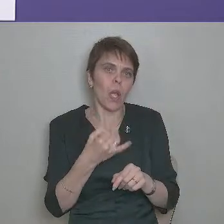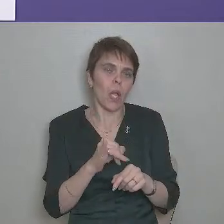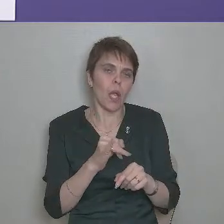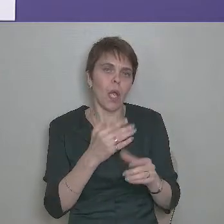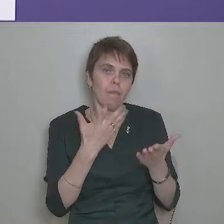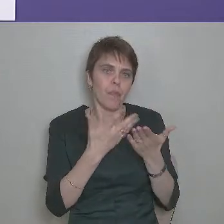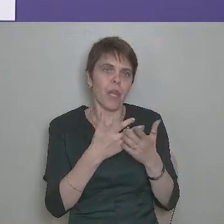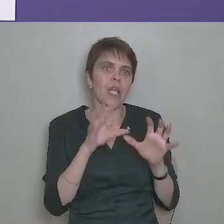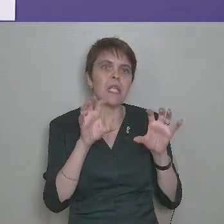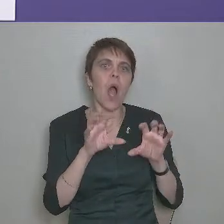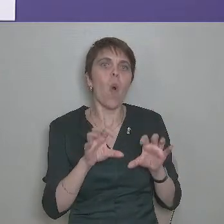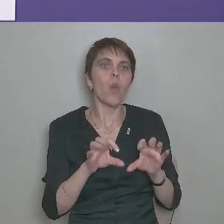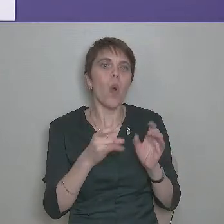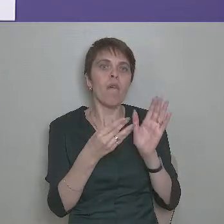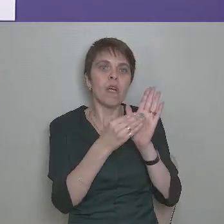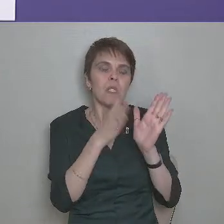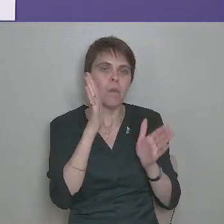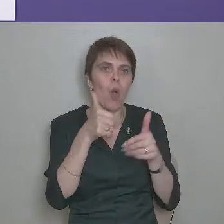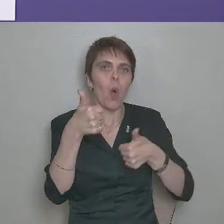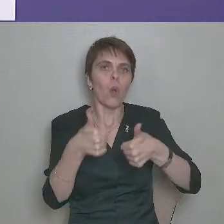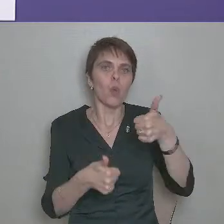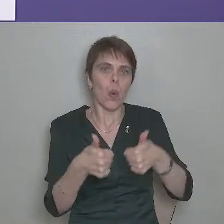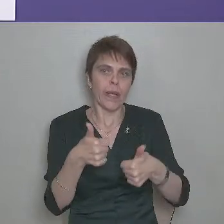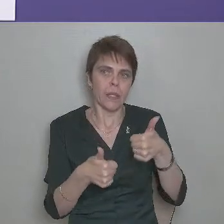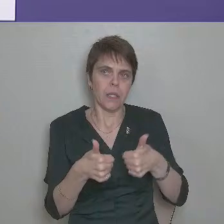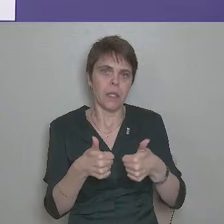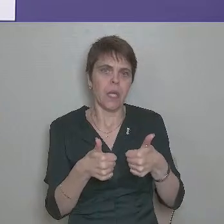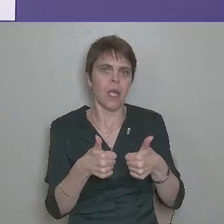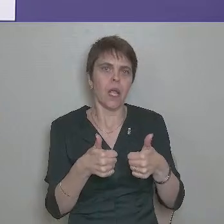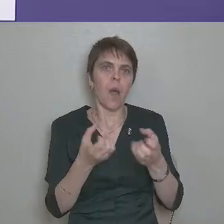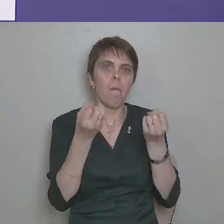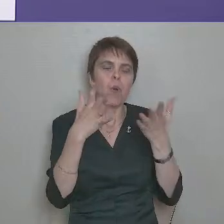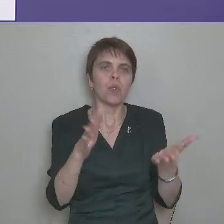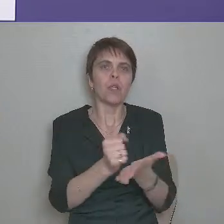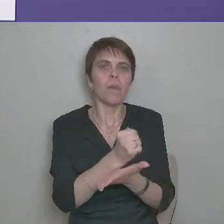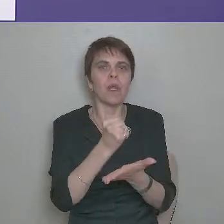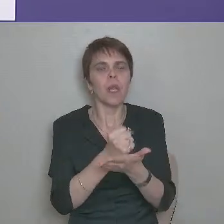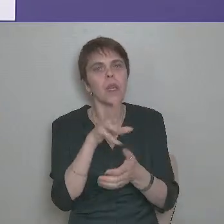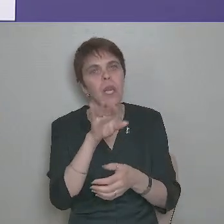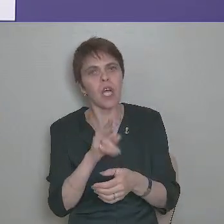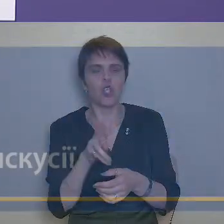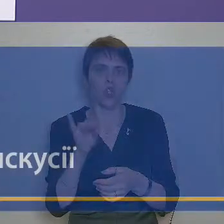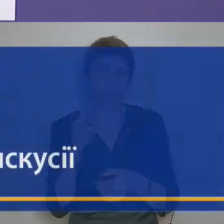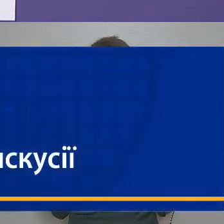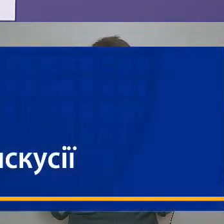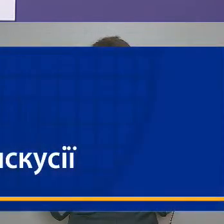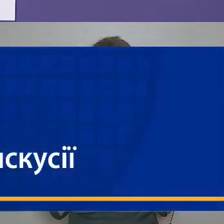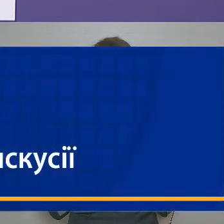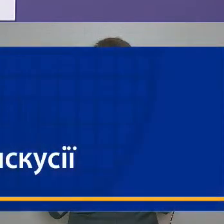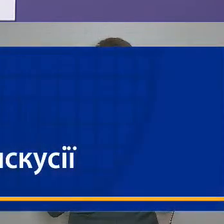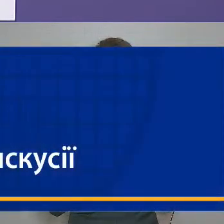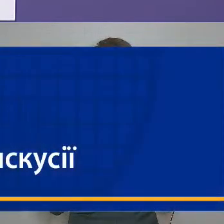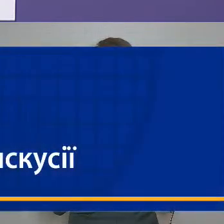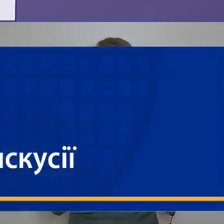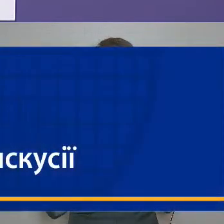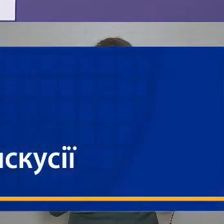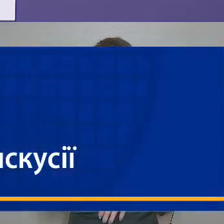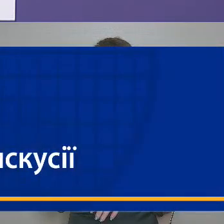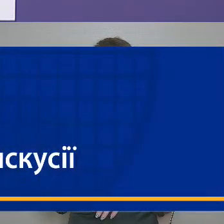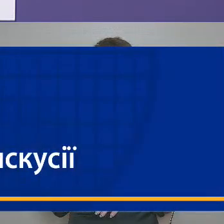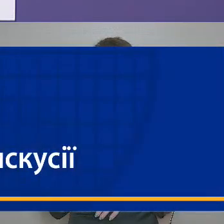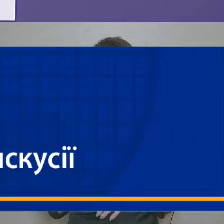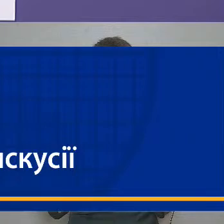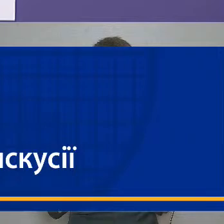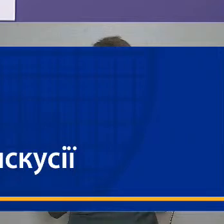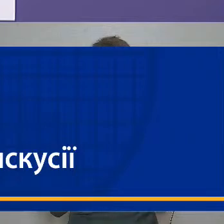solution. And legislator believe that there will be competition. Well, please confirm whether I am right or not. If